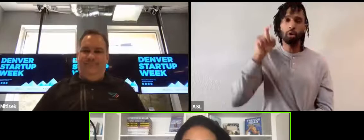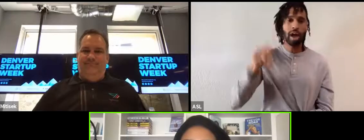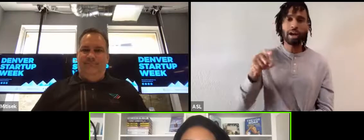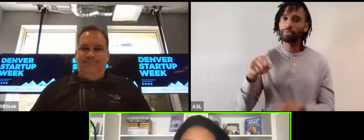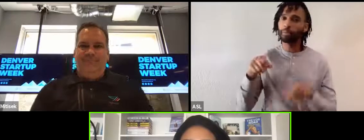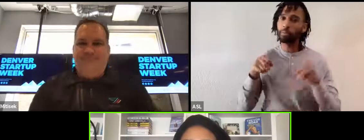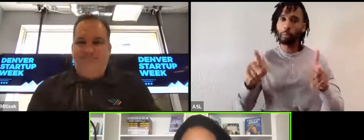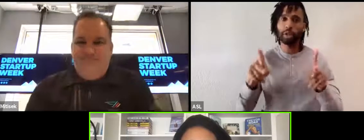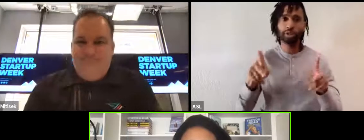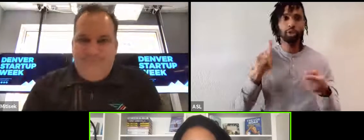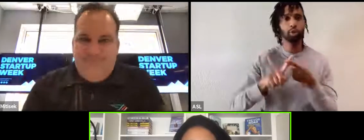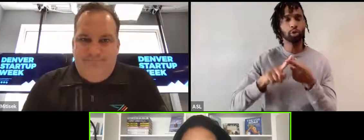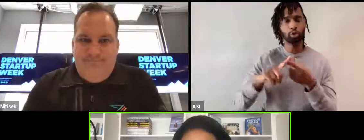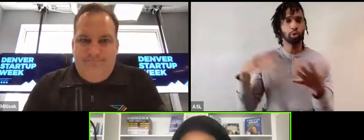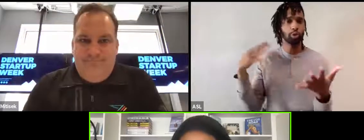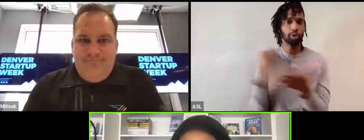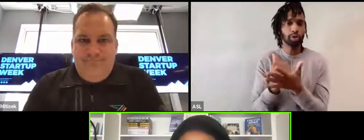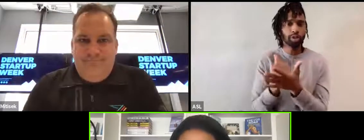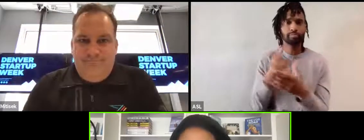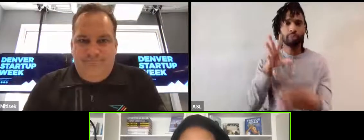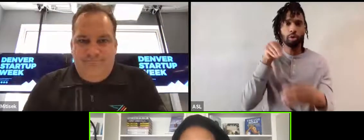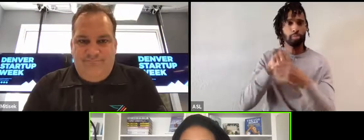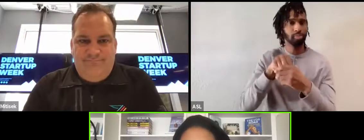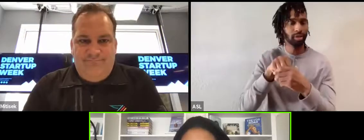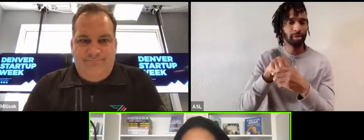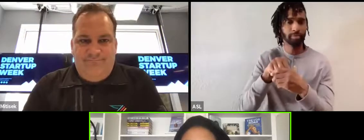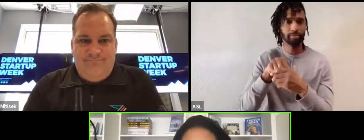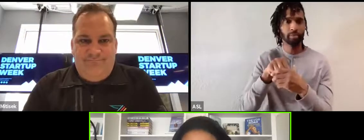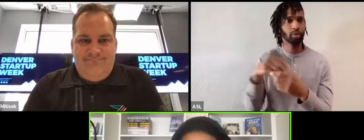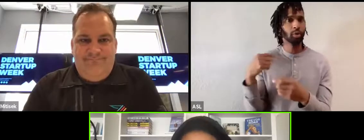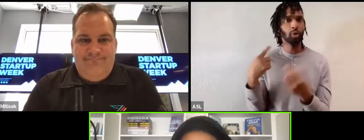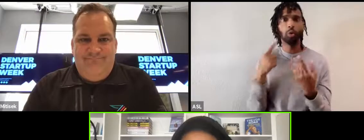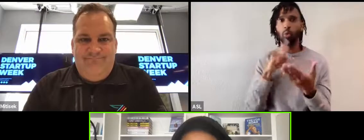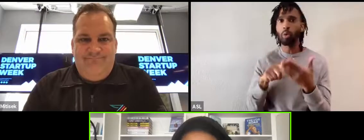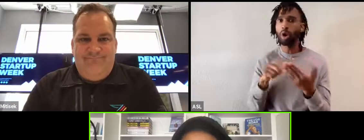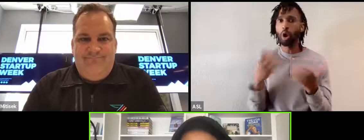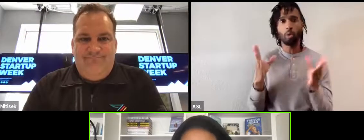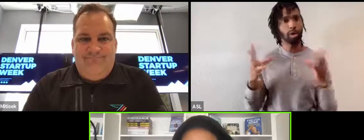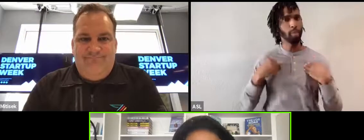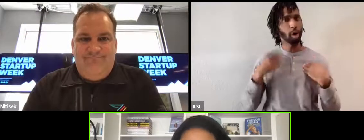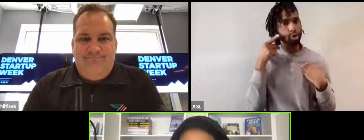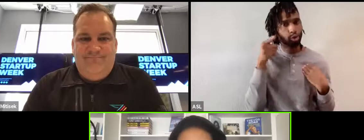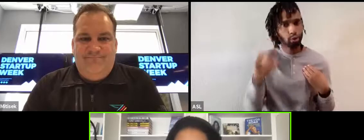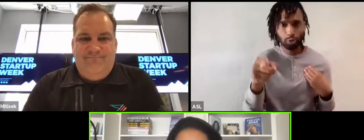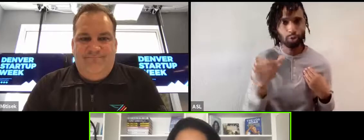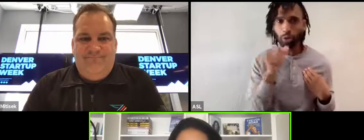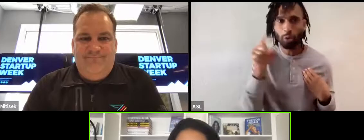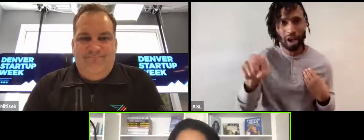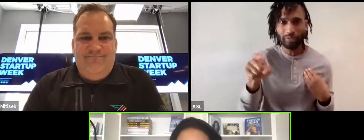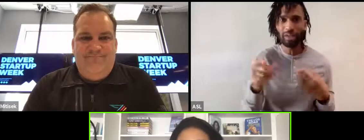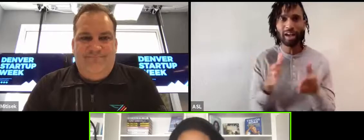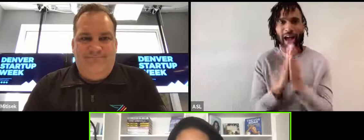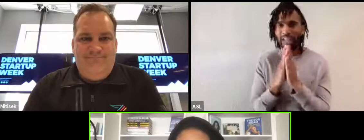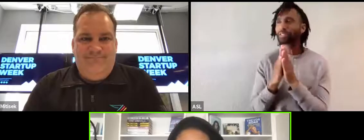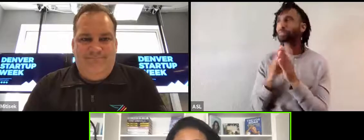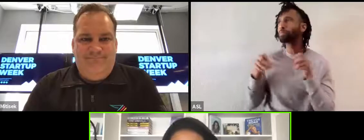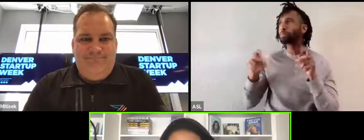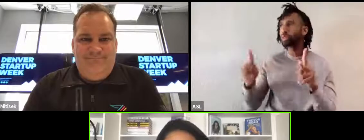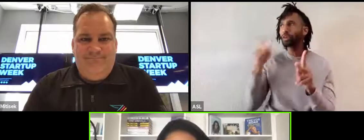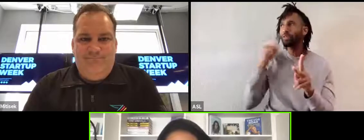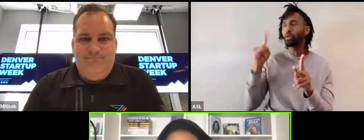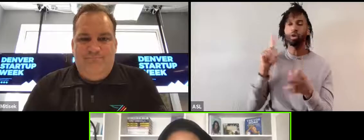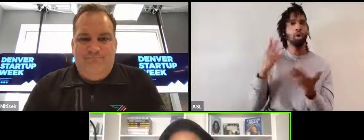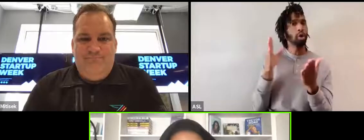permission to partake and participate in what is already yours. You don't have to ask permission for what is